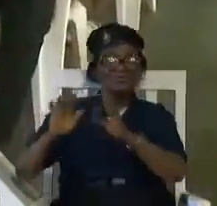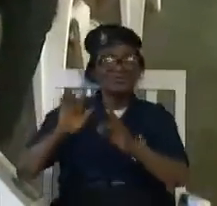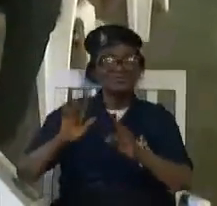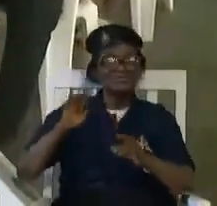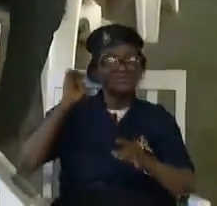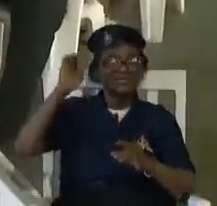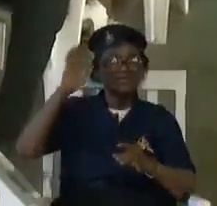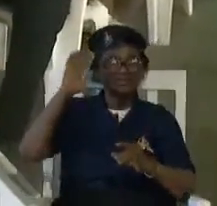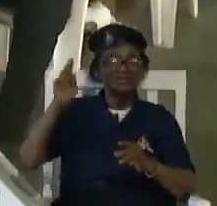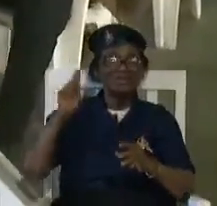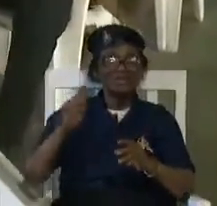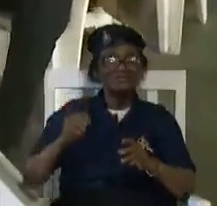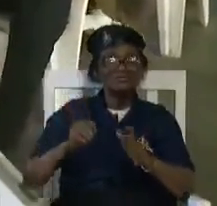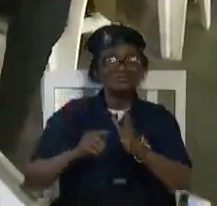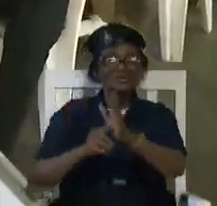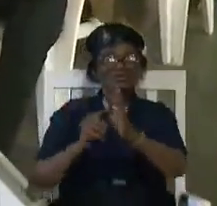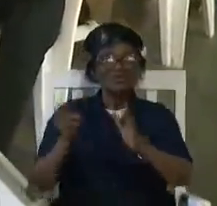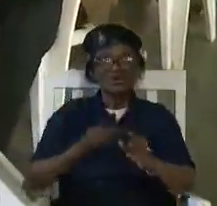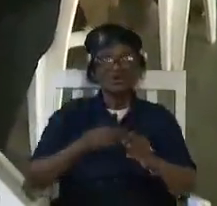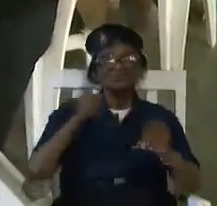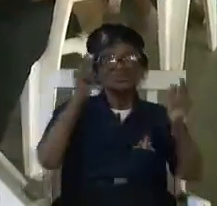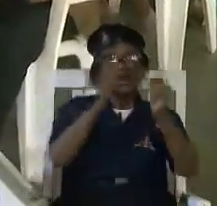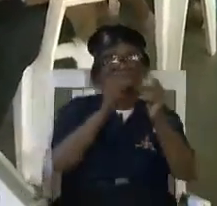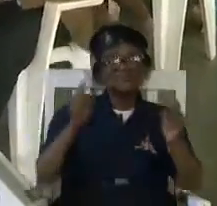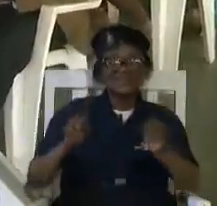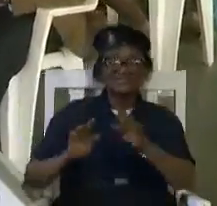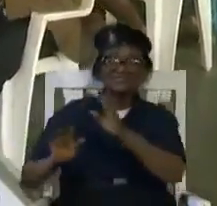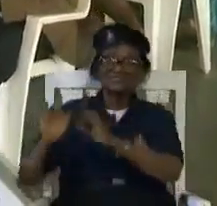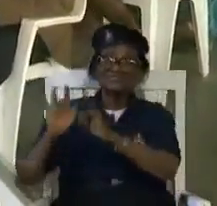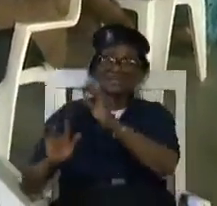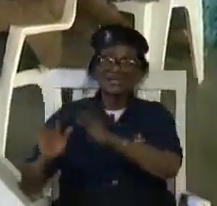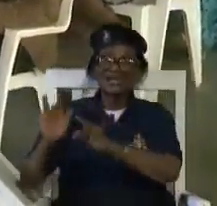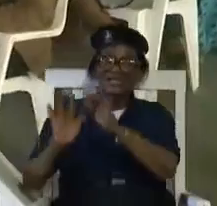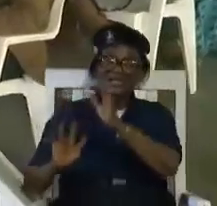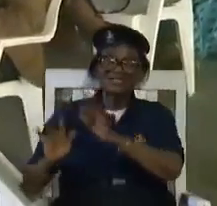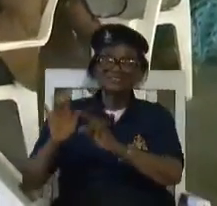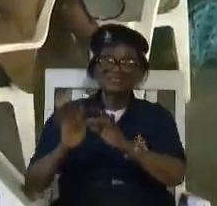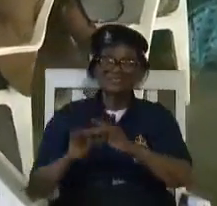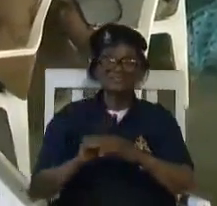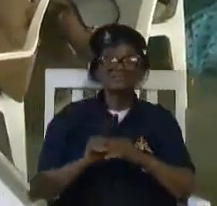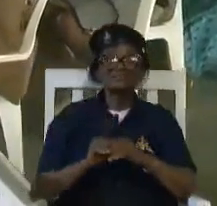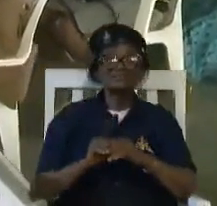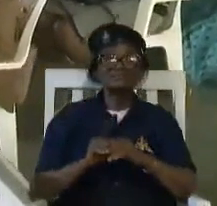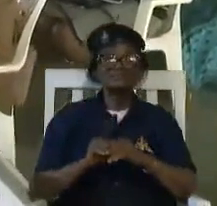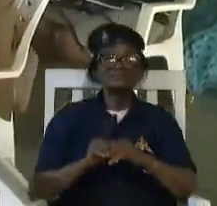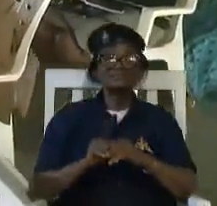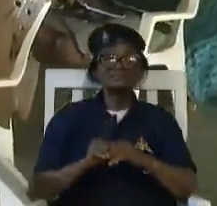show us perfect mercy.